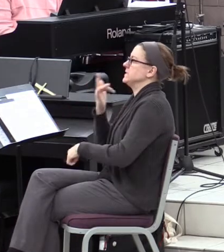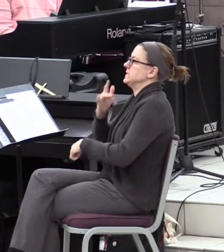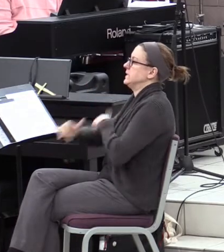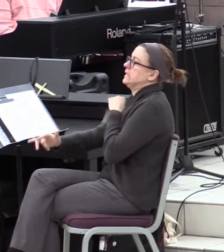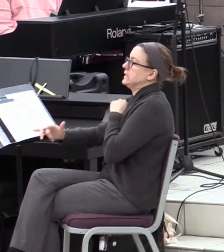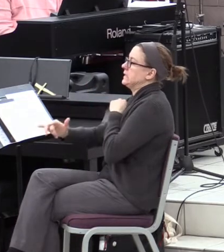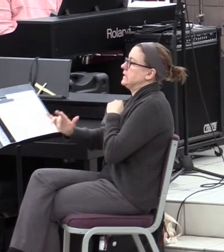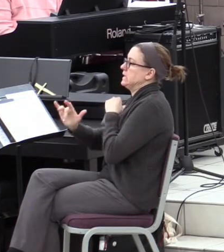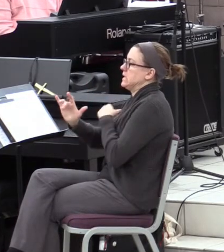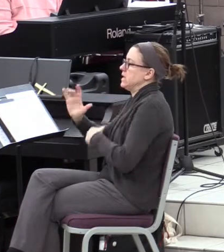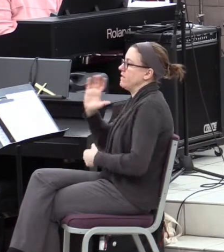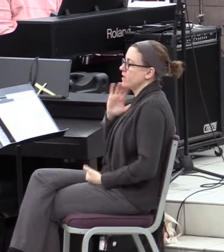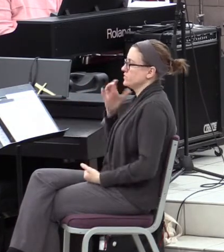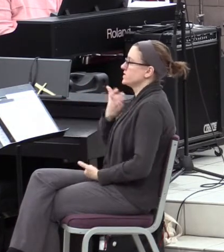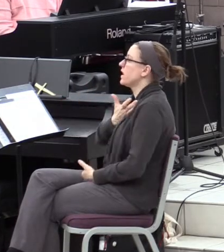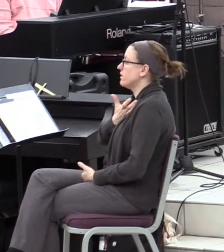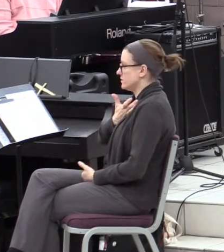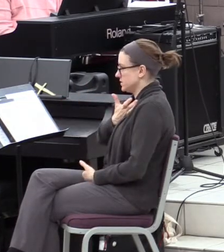of ourselves.